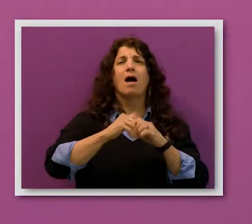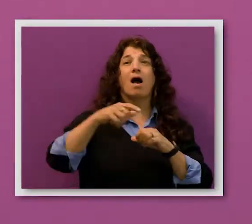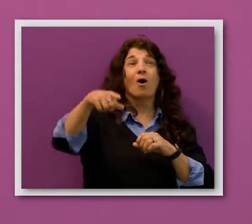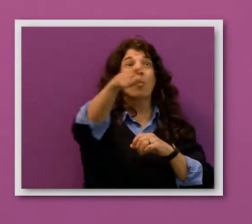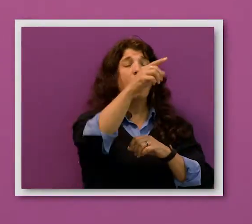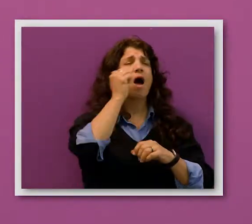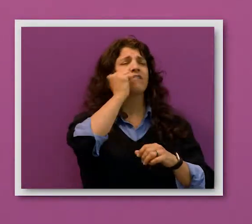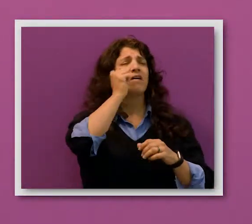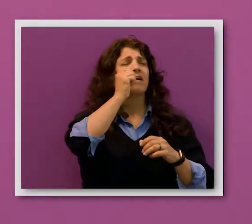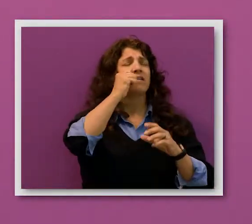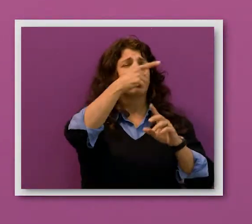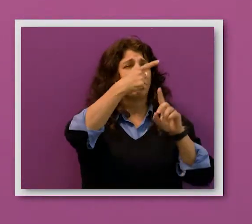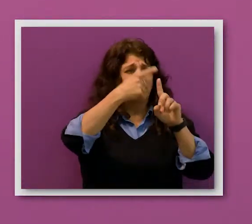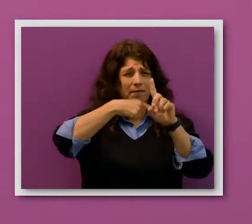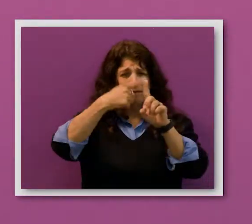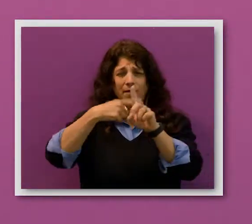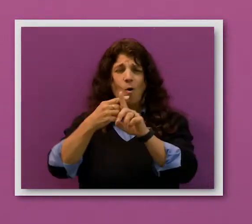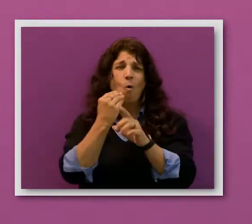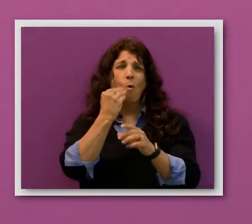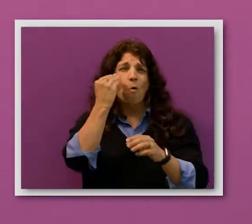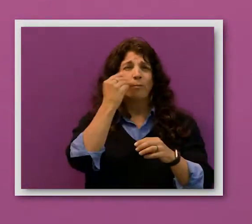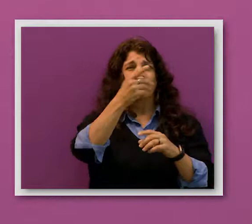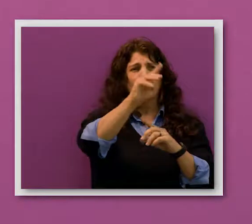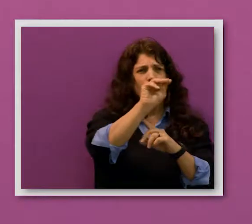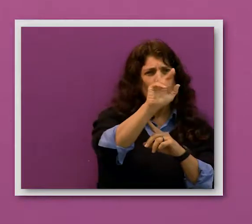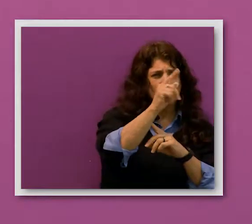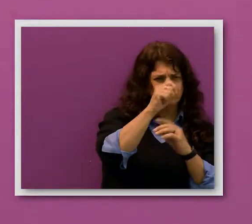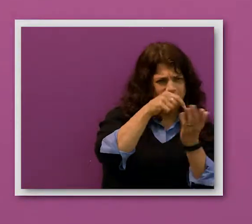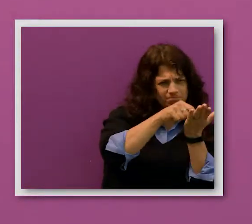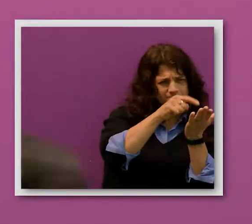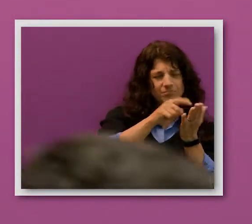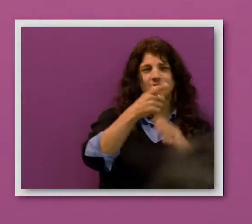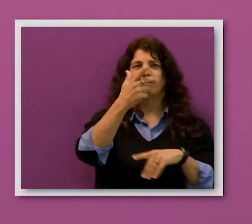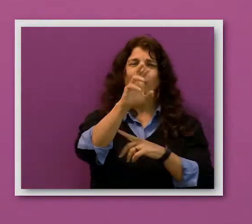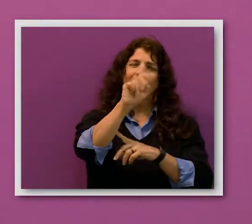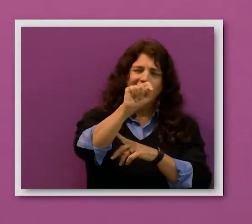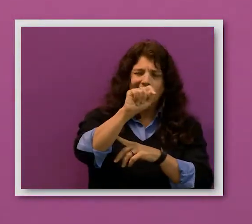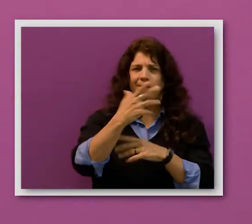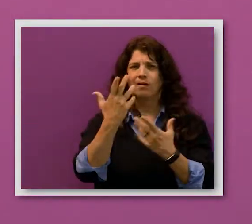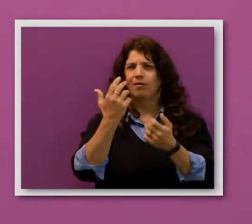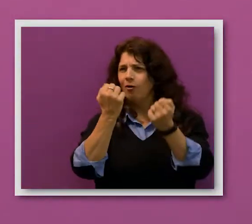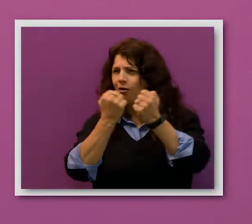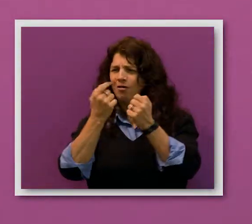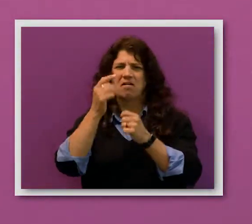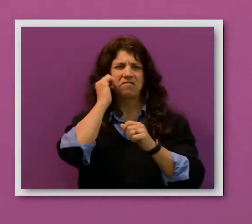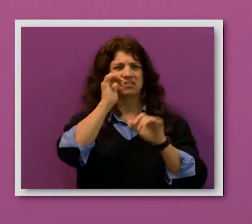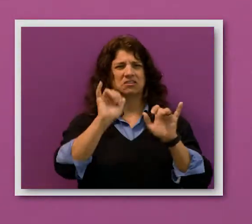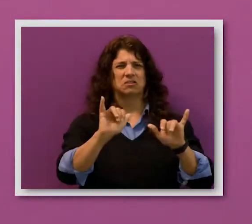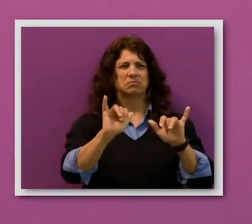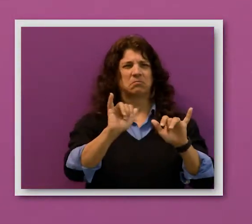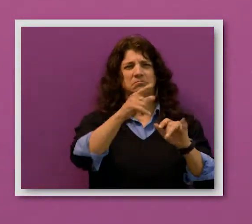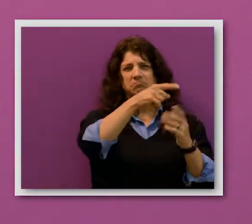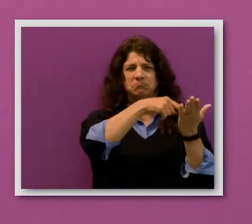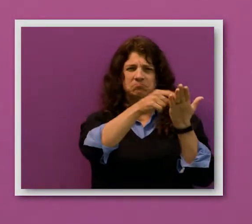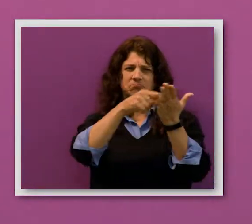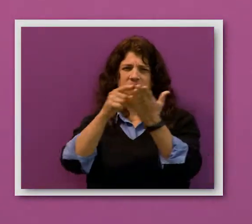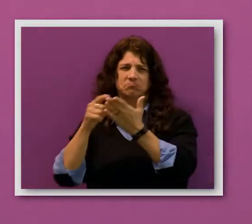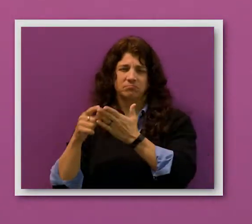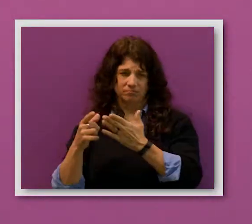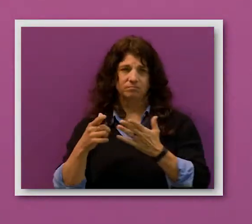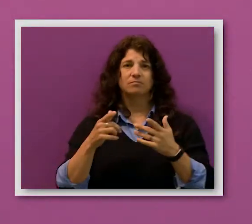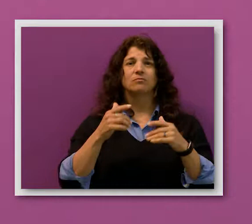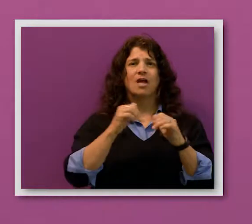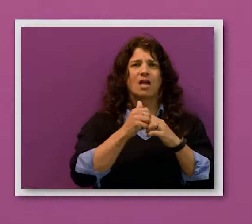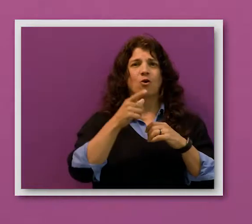education, how we invest in public safety, and how we create jobs and opportunities for all of our residents. The